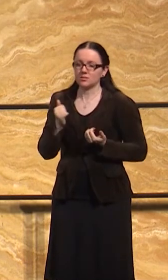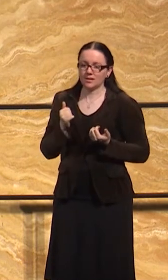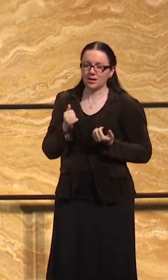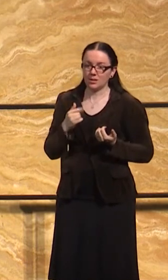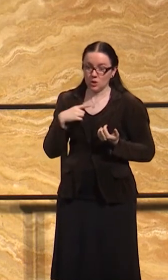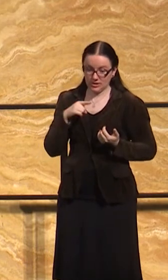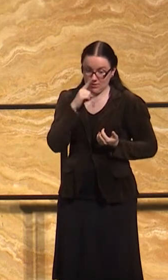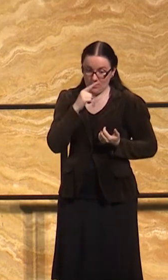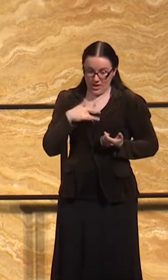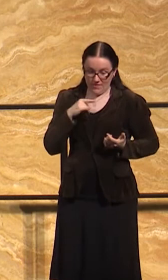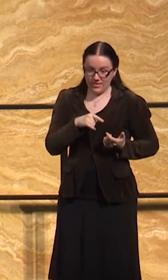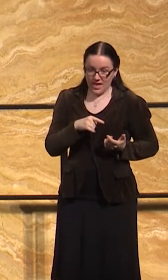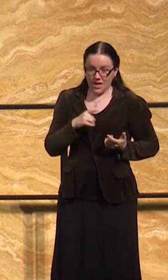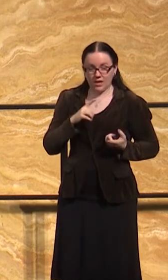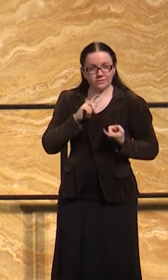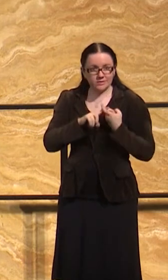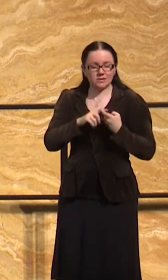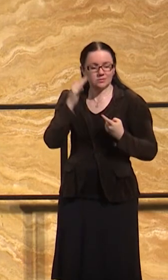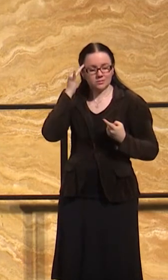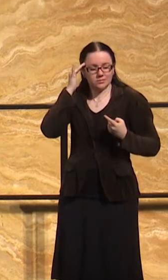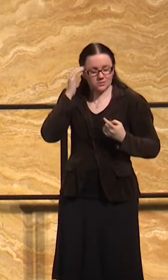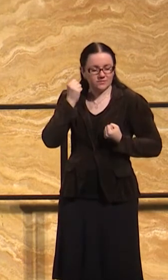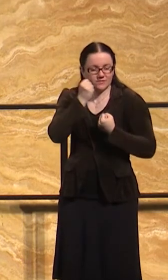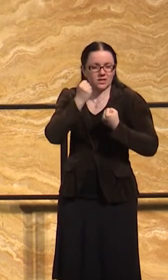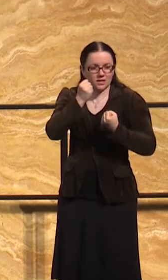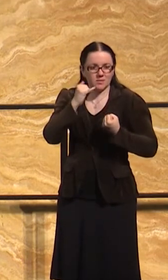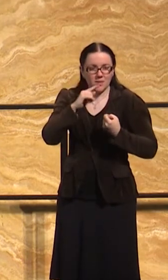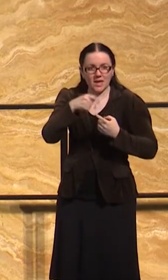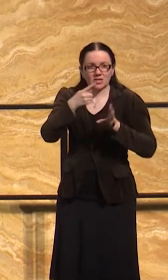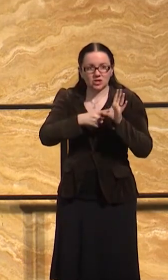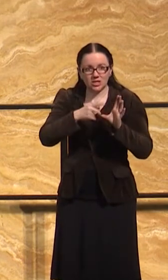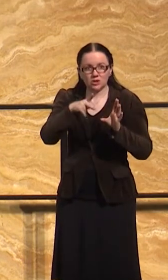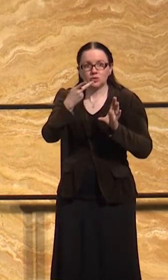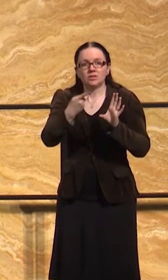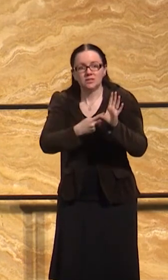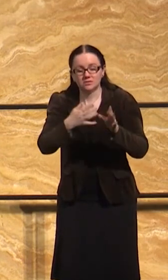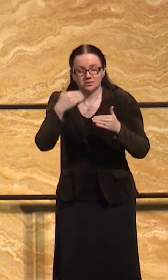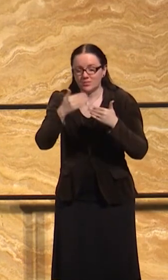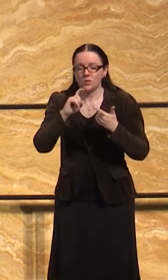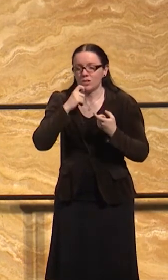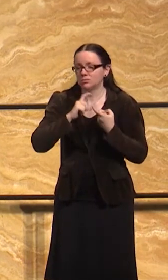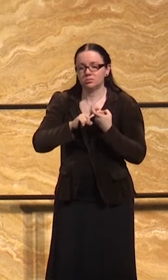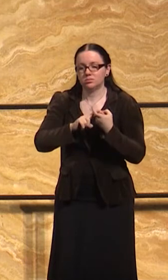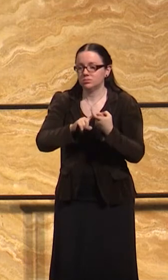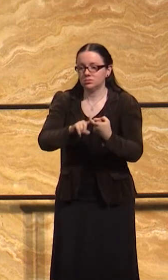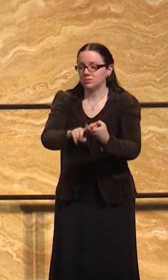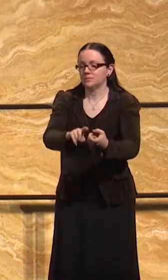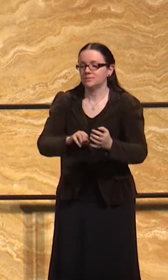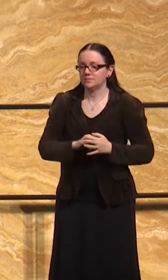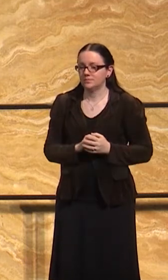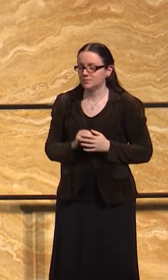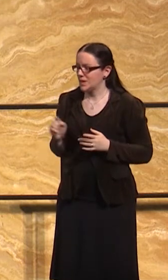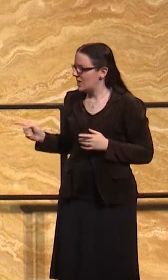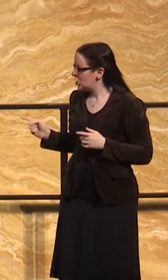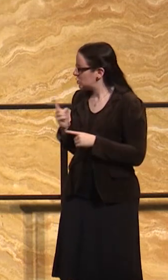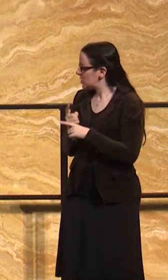dying, hoping, having illusions, maybe next year, and goes on and on. So you're talking about